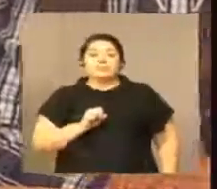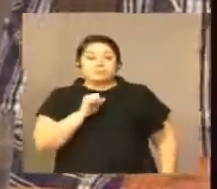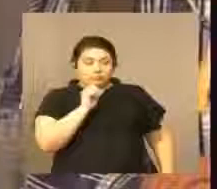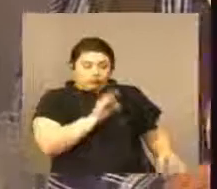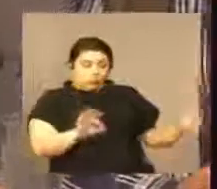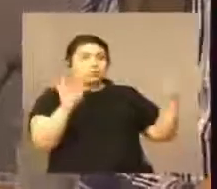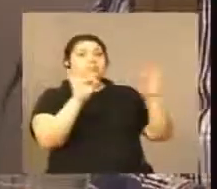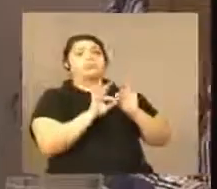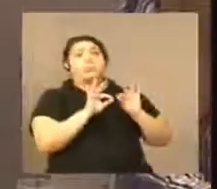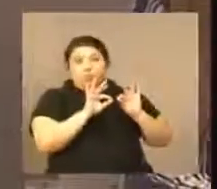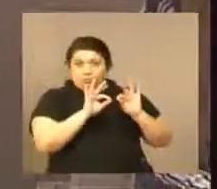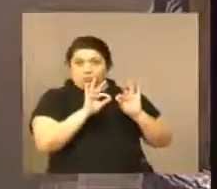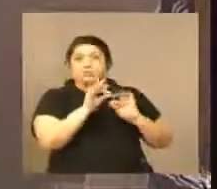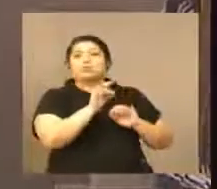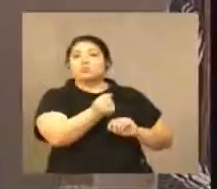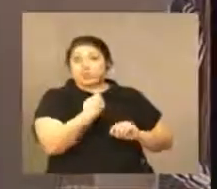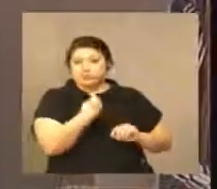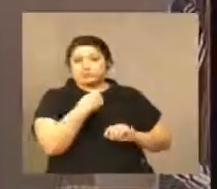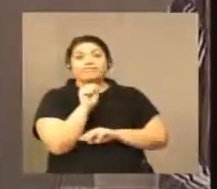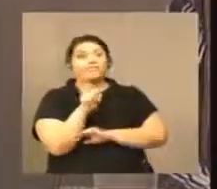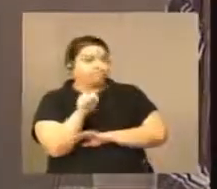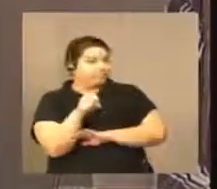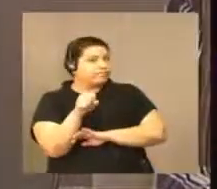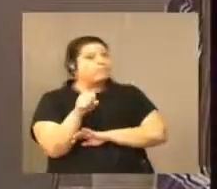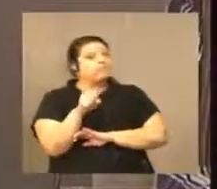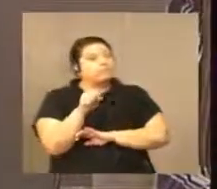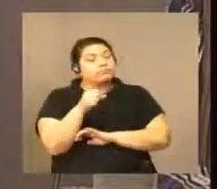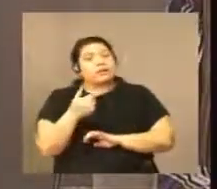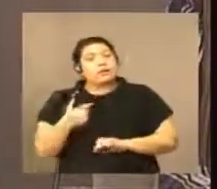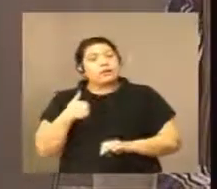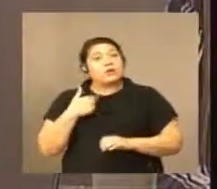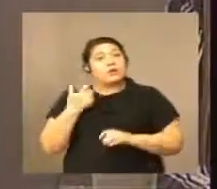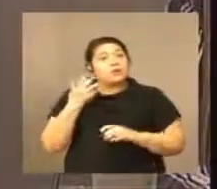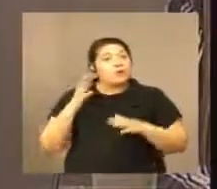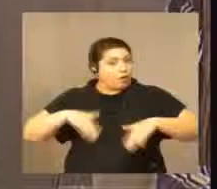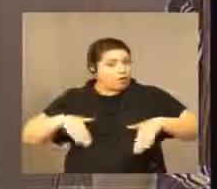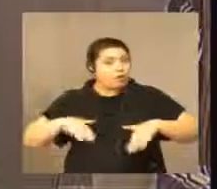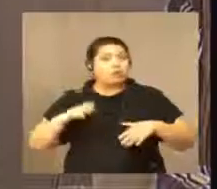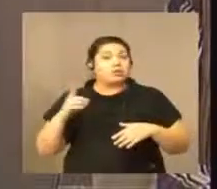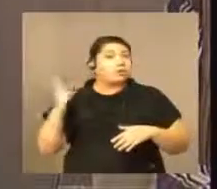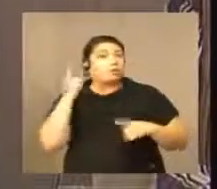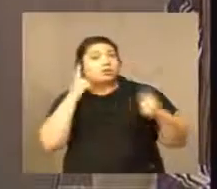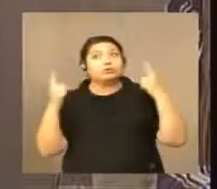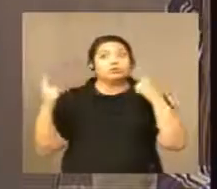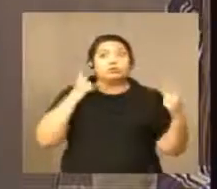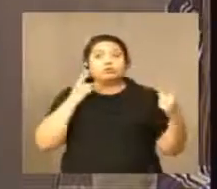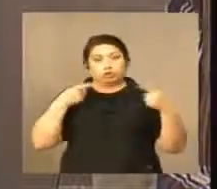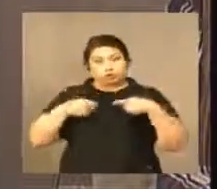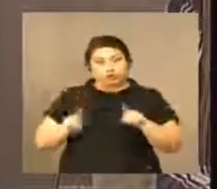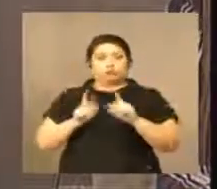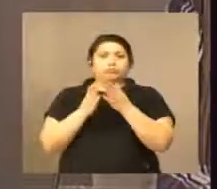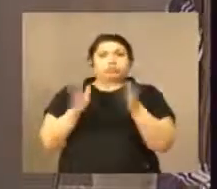for this process. I don't think we've heard a lot in our consultations, whether